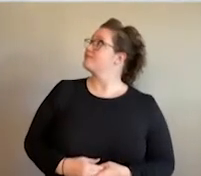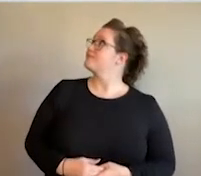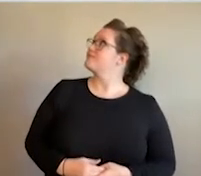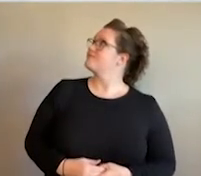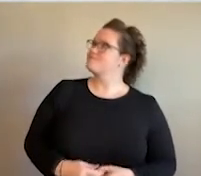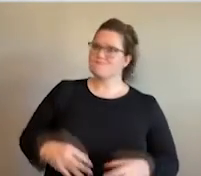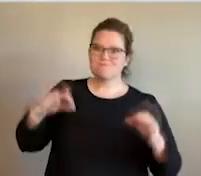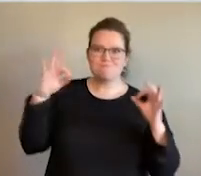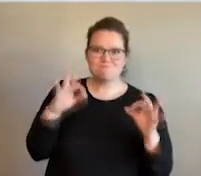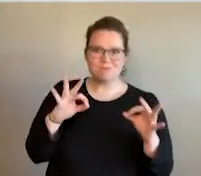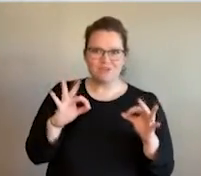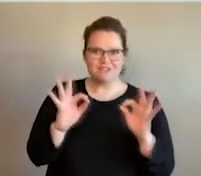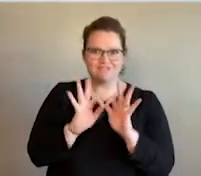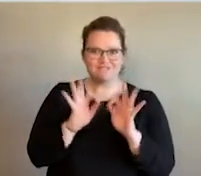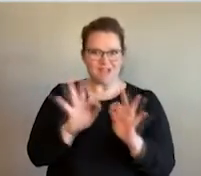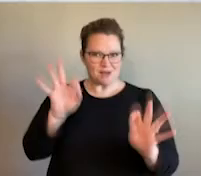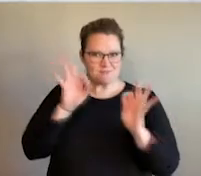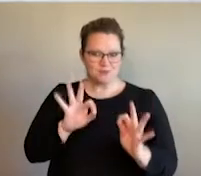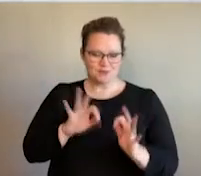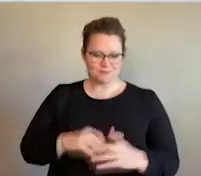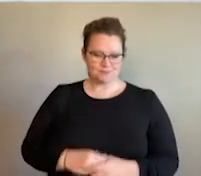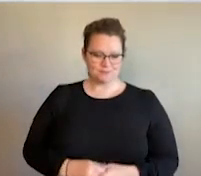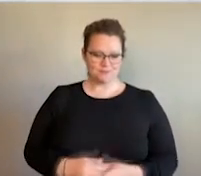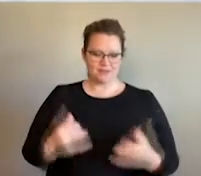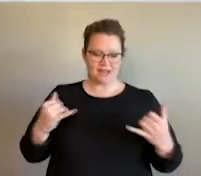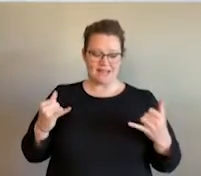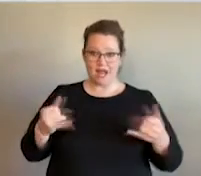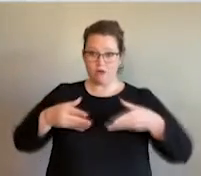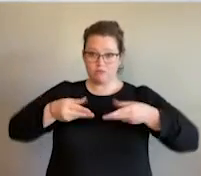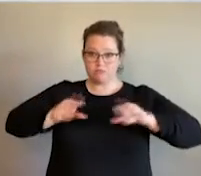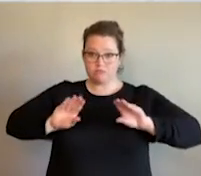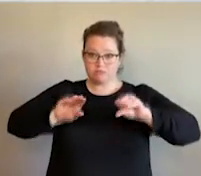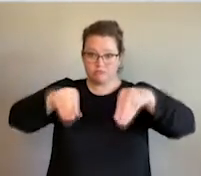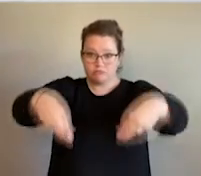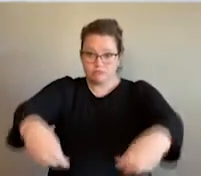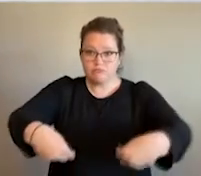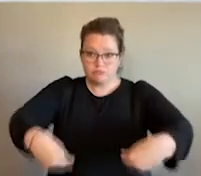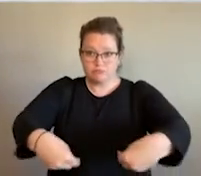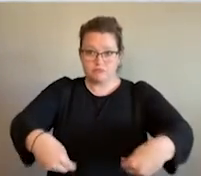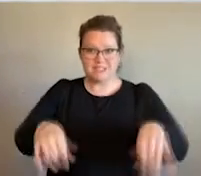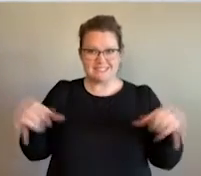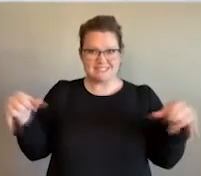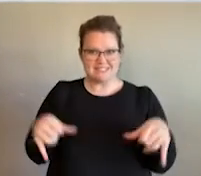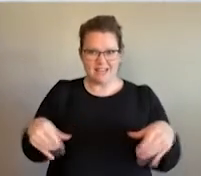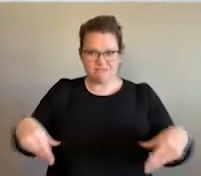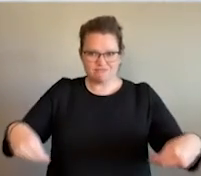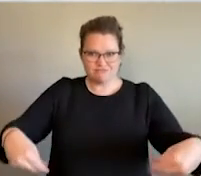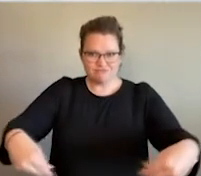What a perfect fit. Now I'm going to fold that underneath so that stays.